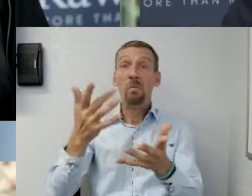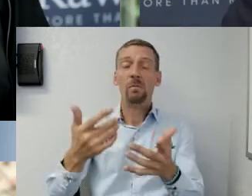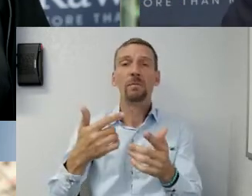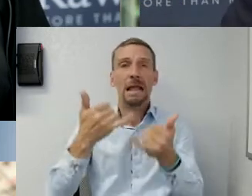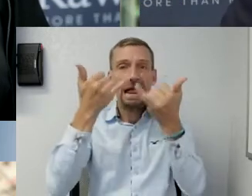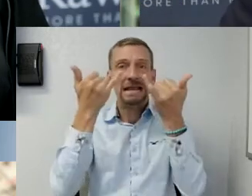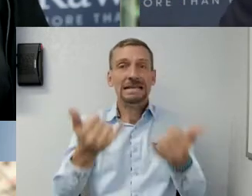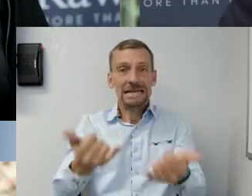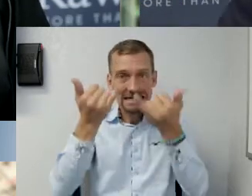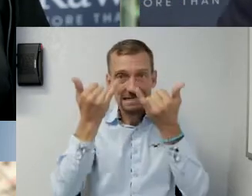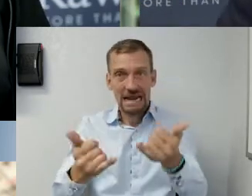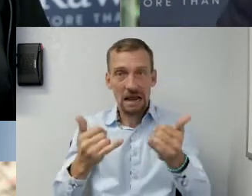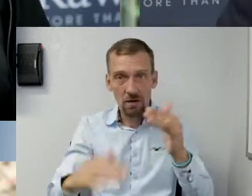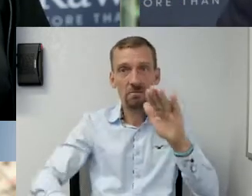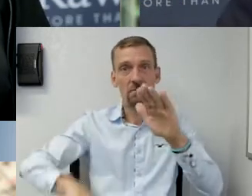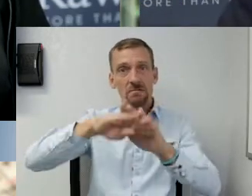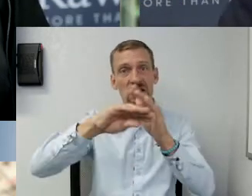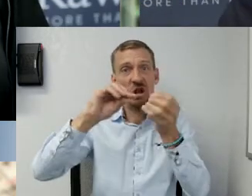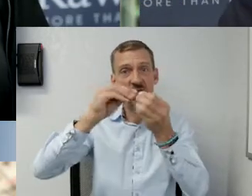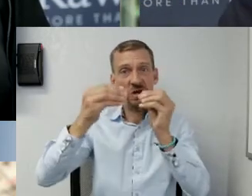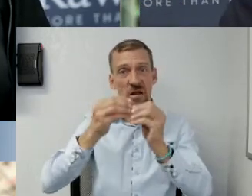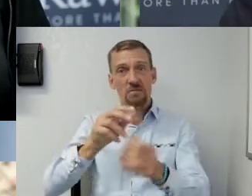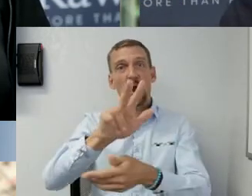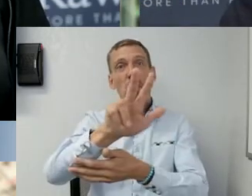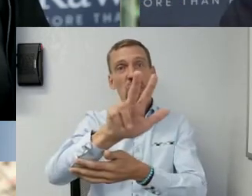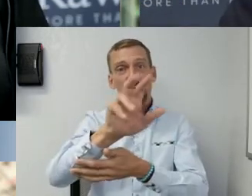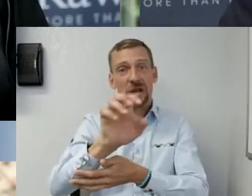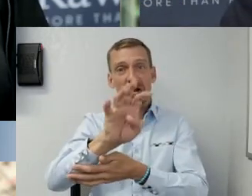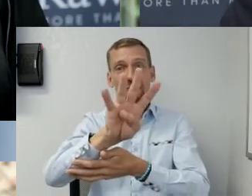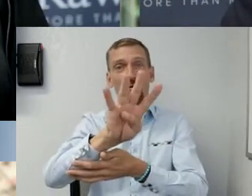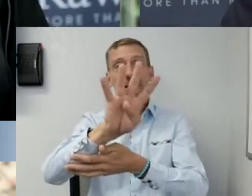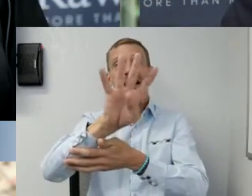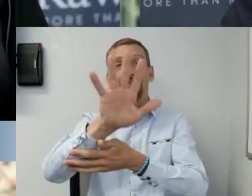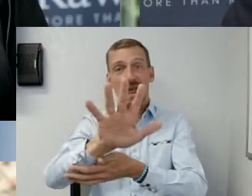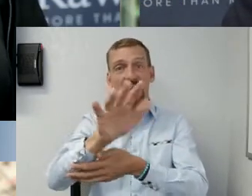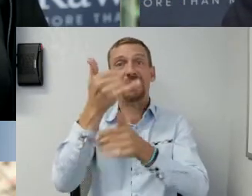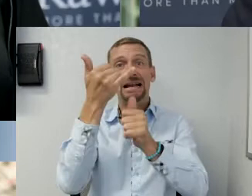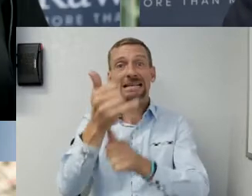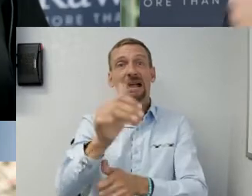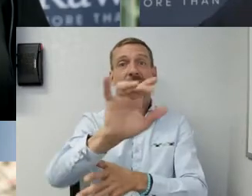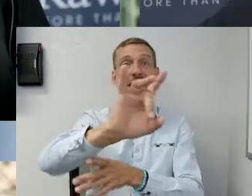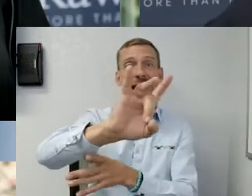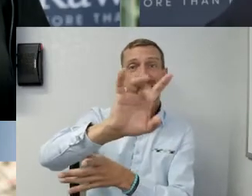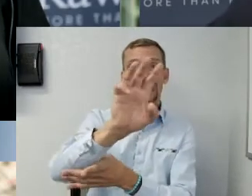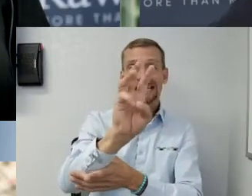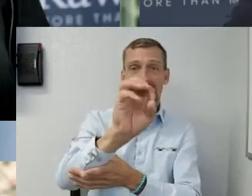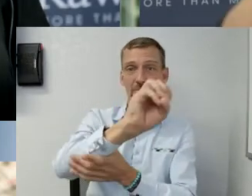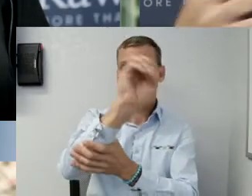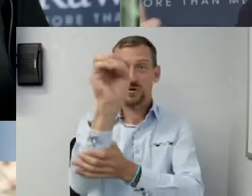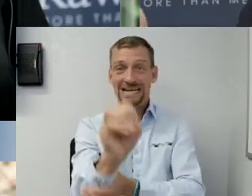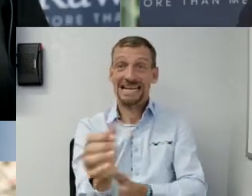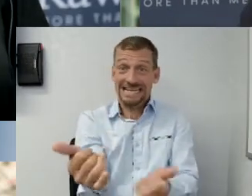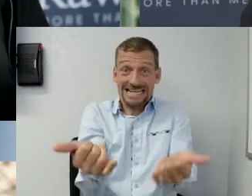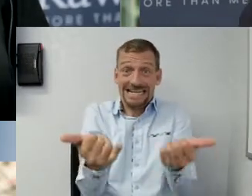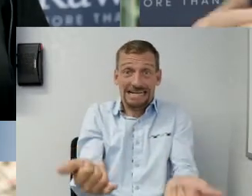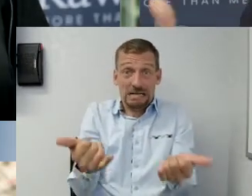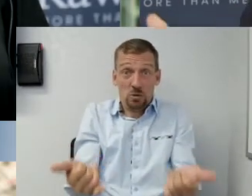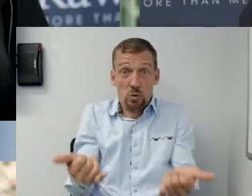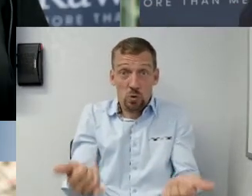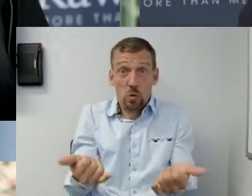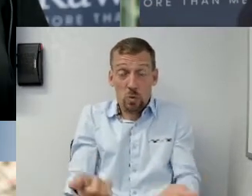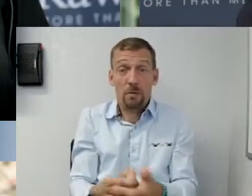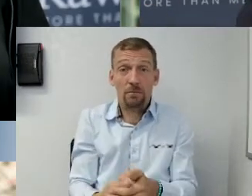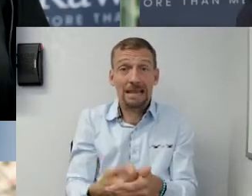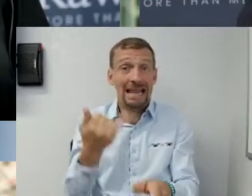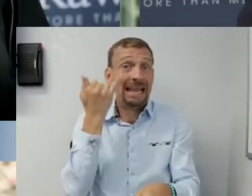census is actually at 345, or 86% occupancy if I just looked at those